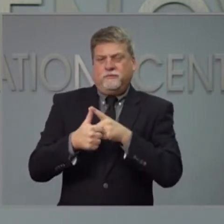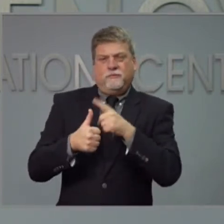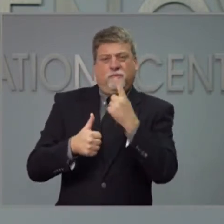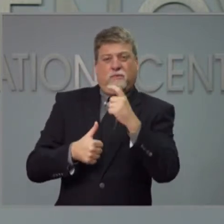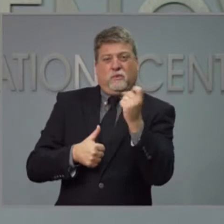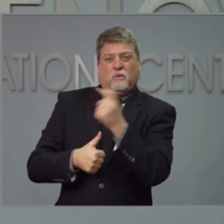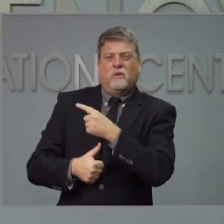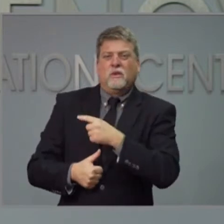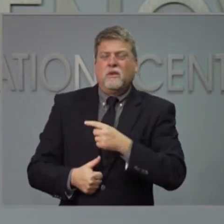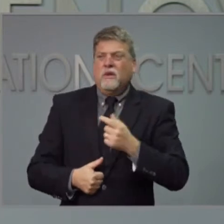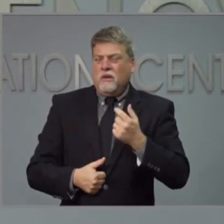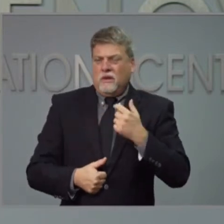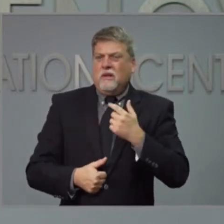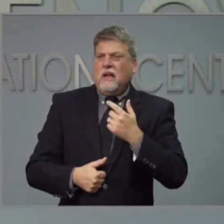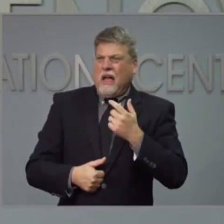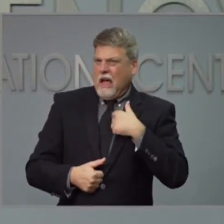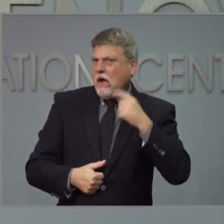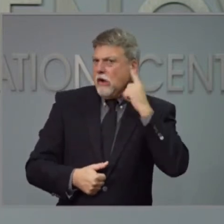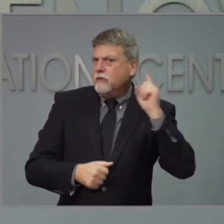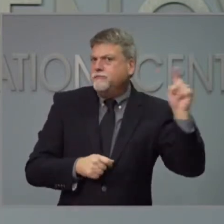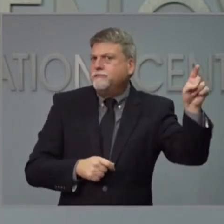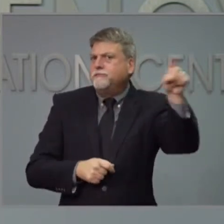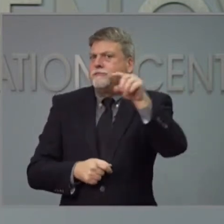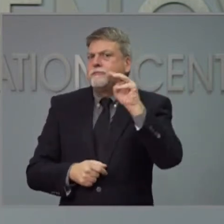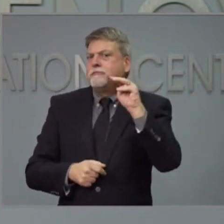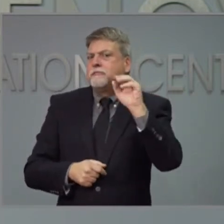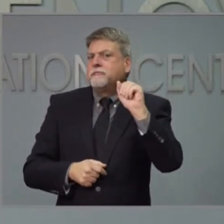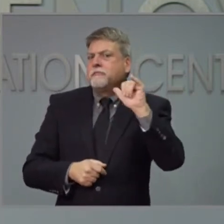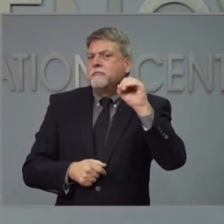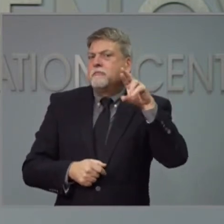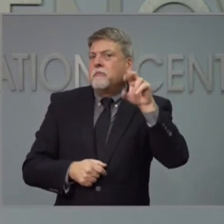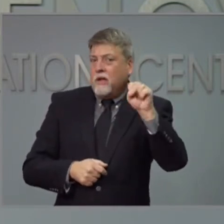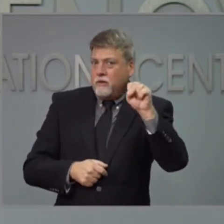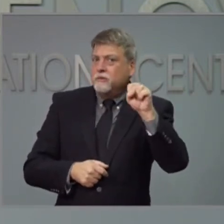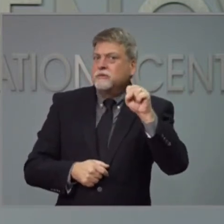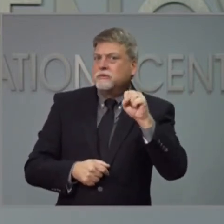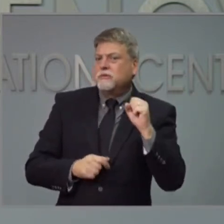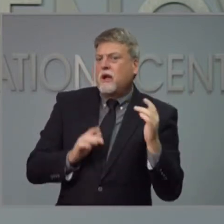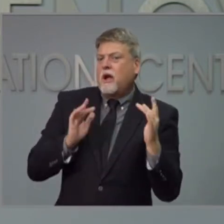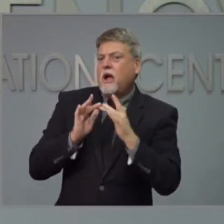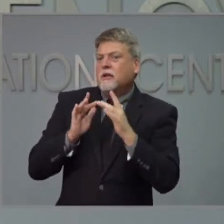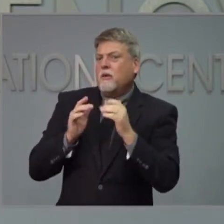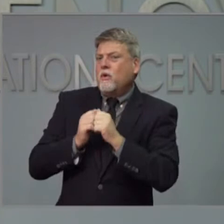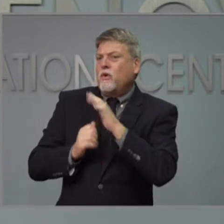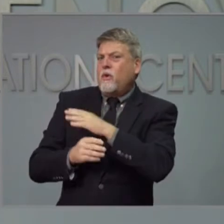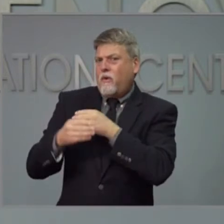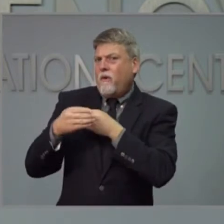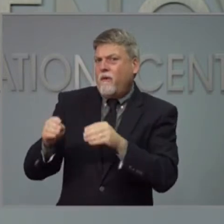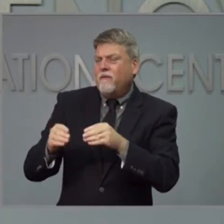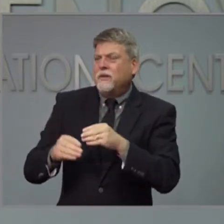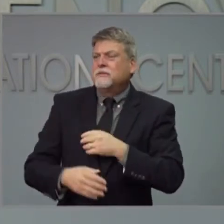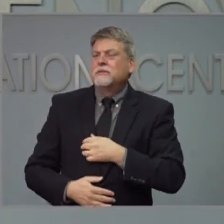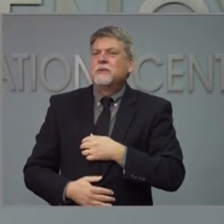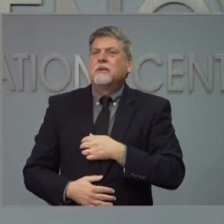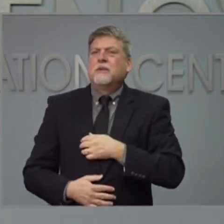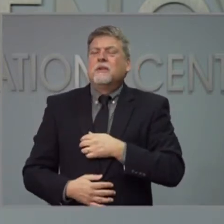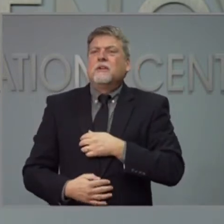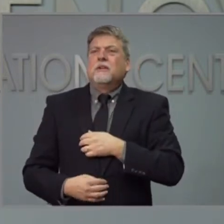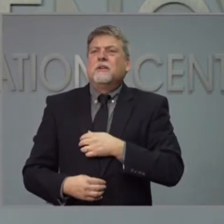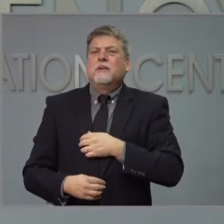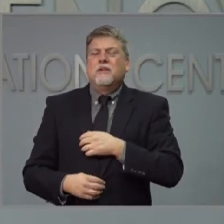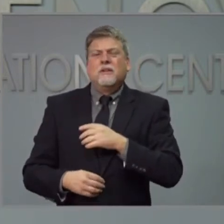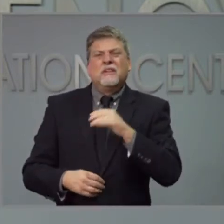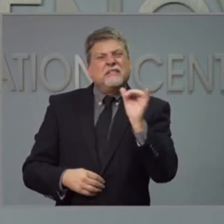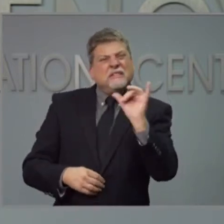that mayors around the state are interacting with your office, very similar to, or a letter that was